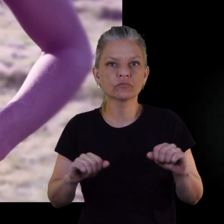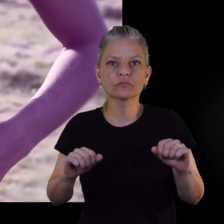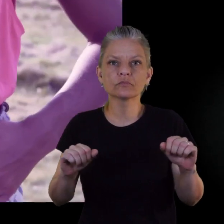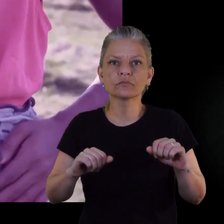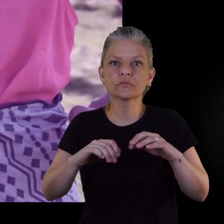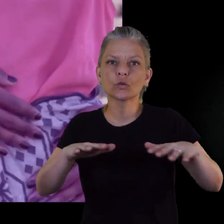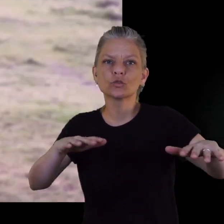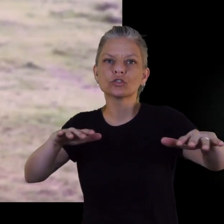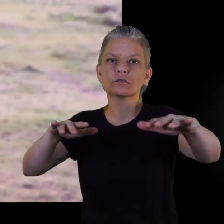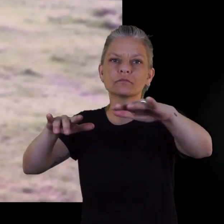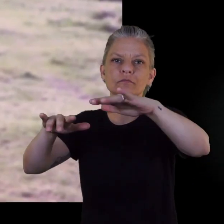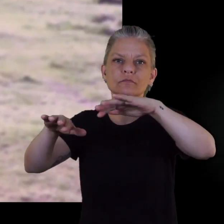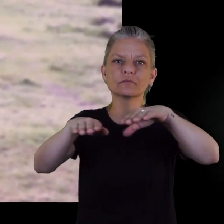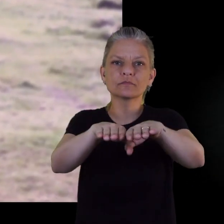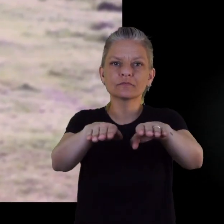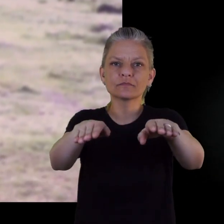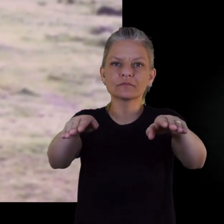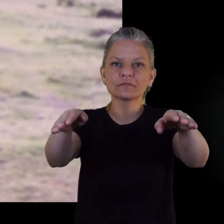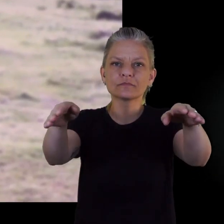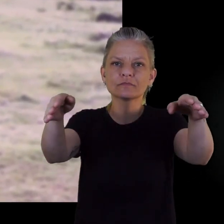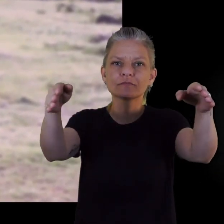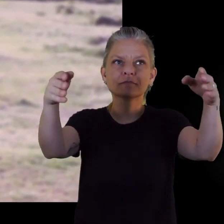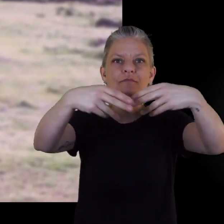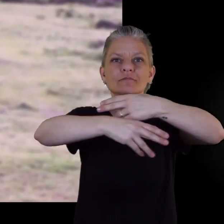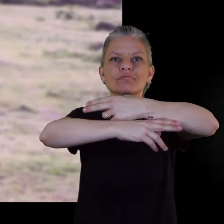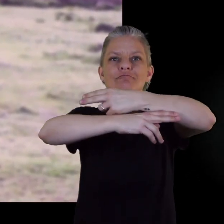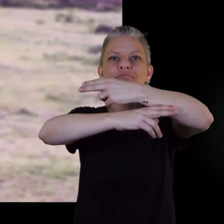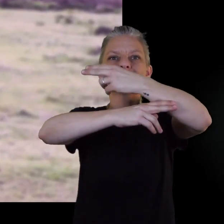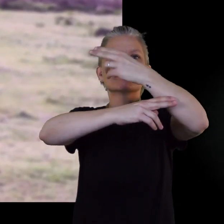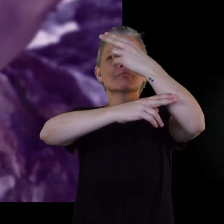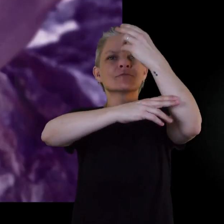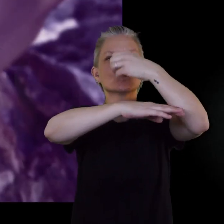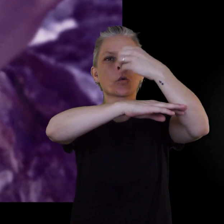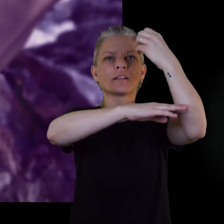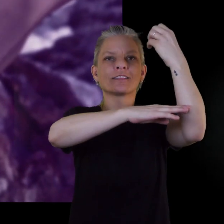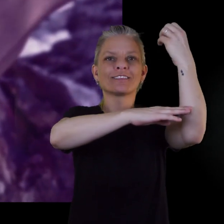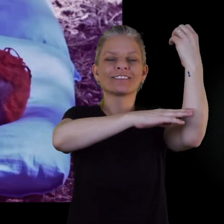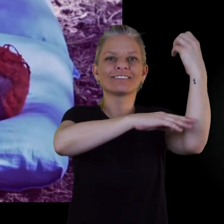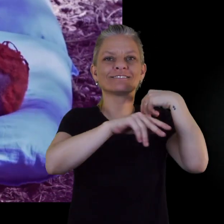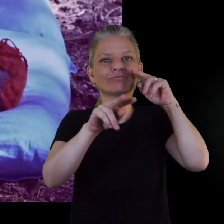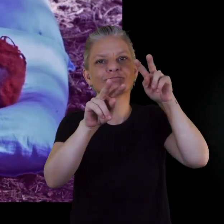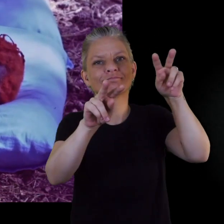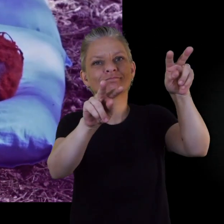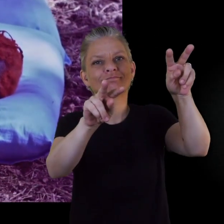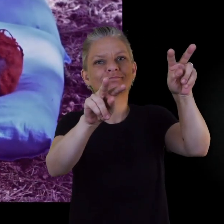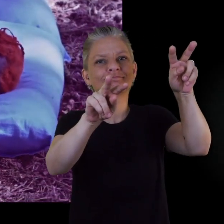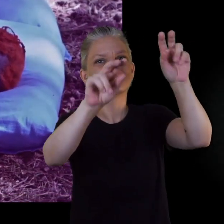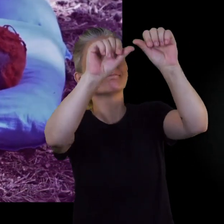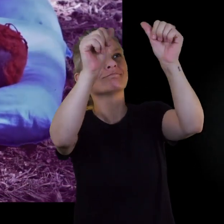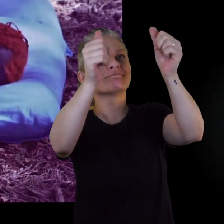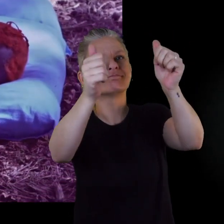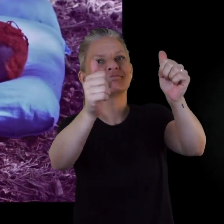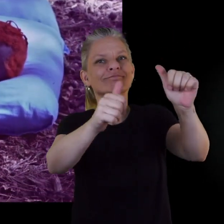Yet the ocean parted her lips to drink the steel mask of dawn. I witnessed the iridescent